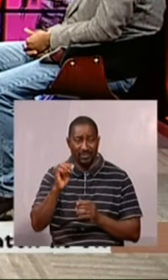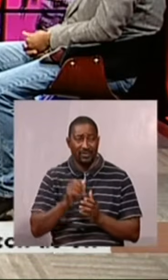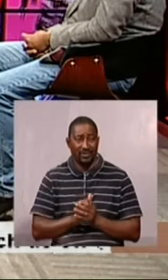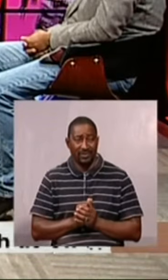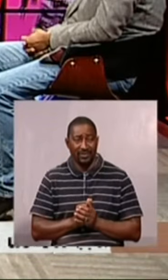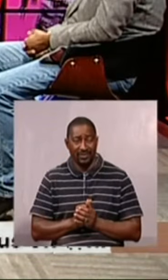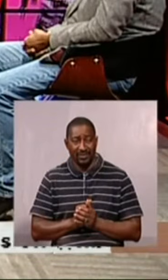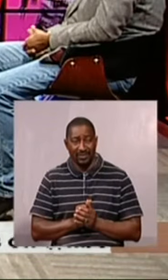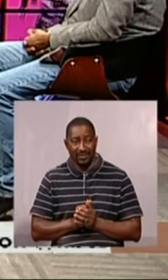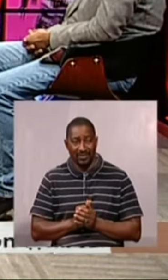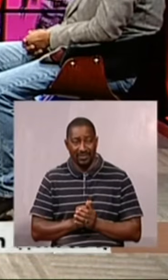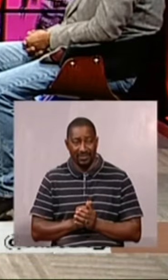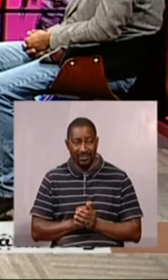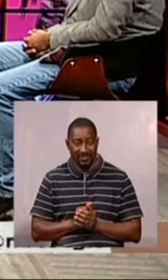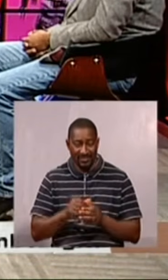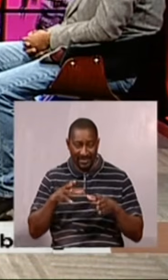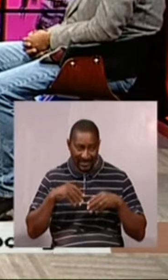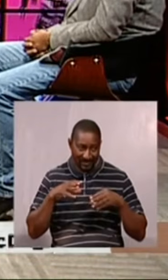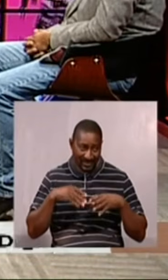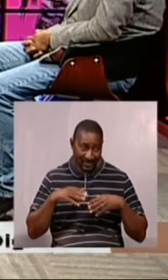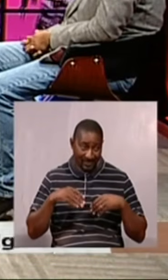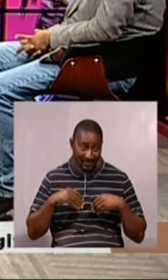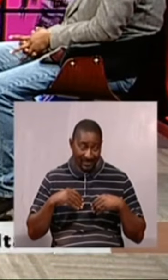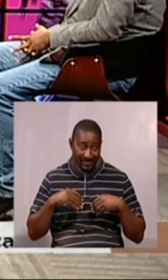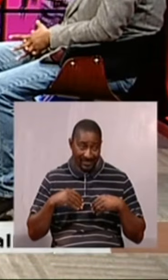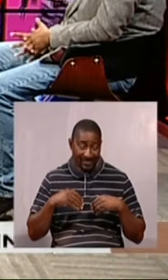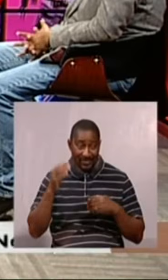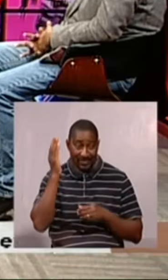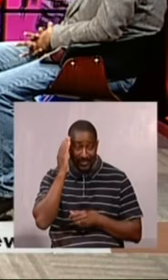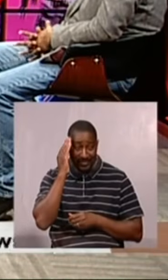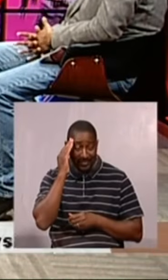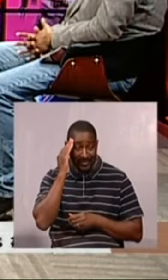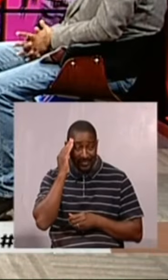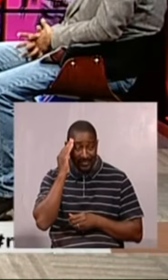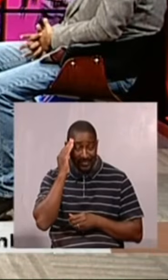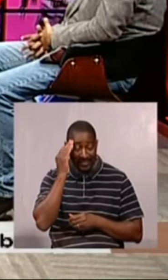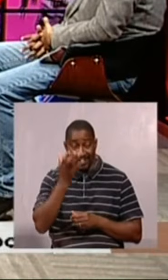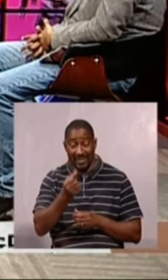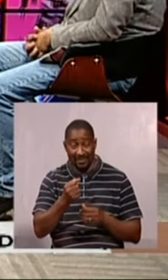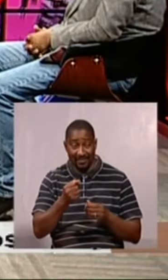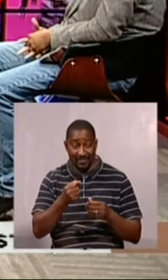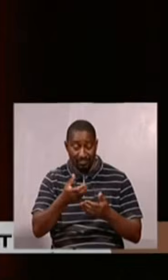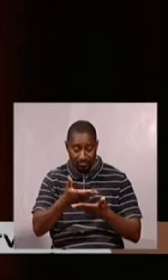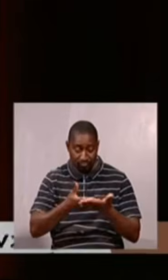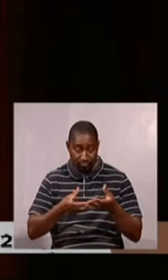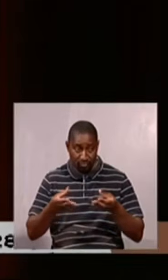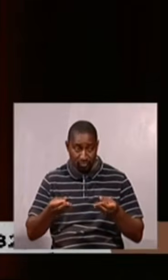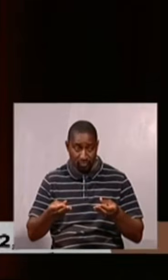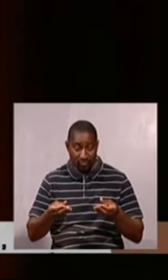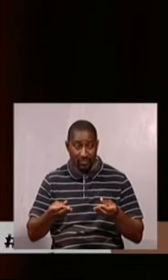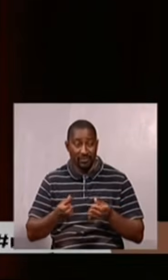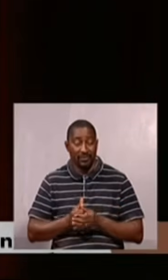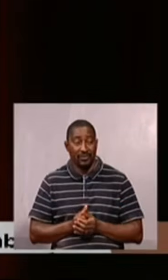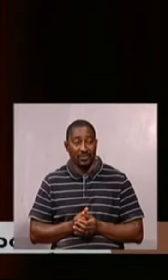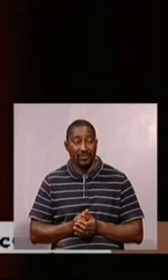accept cookies. Do you accept the cookie? Yes, I accept the cookies. But little do we know, there was a brilliant documentary on one of the channels, and